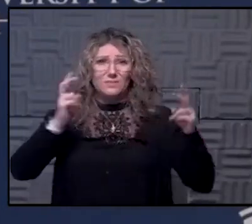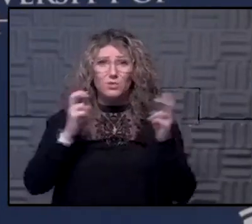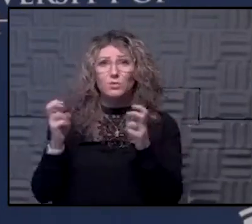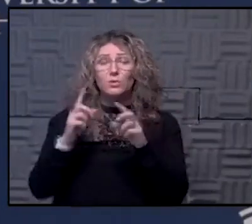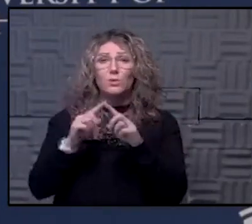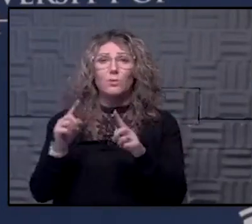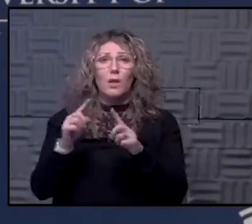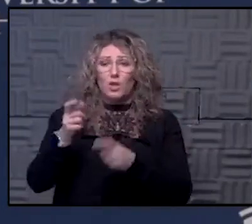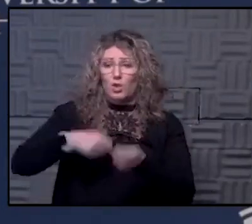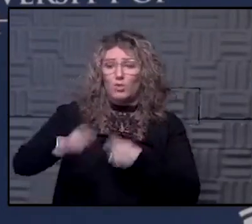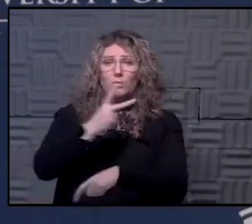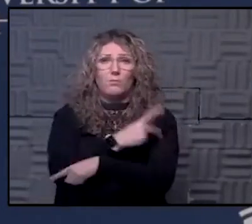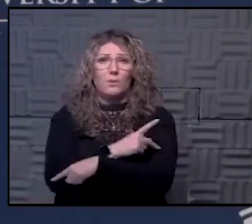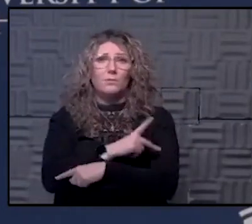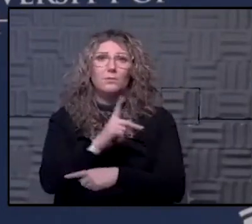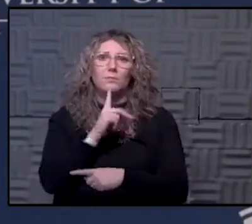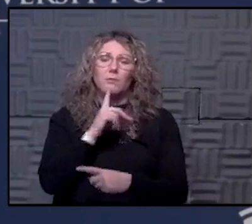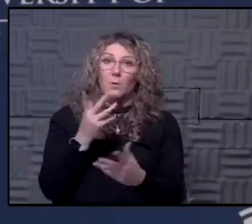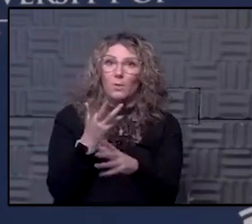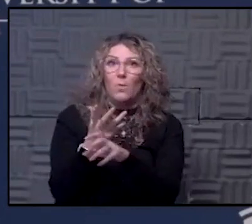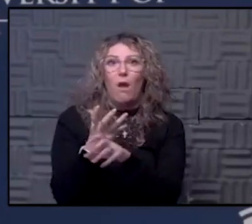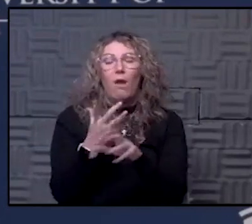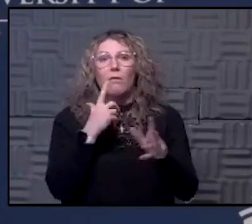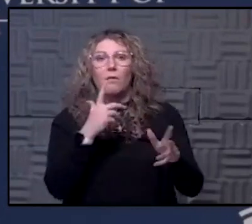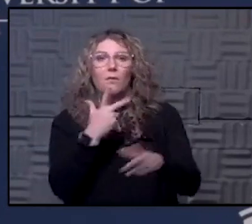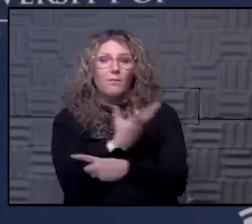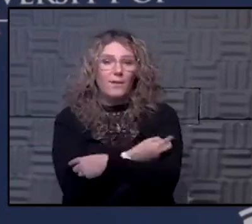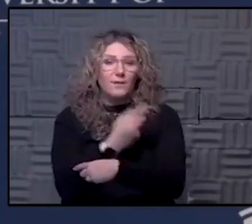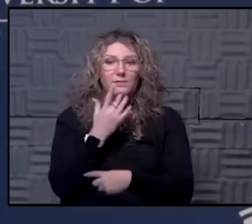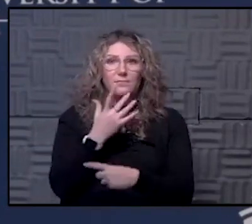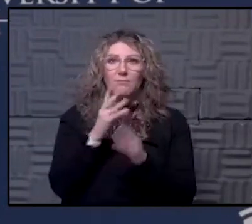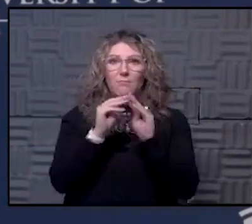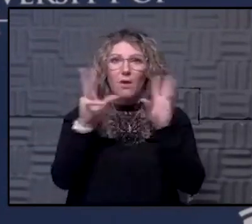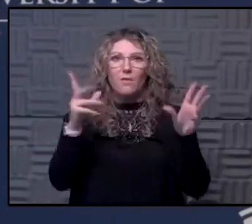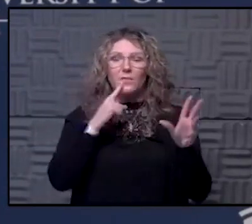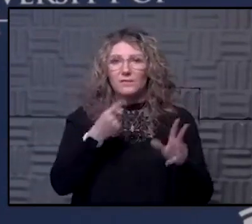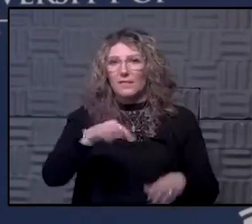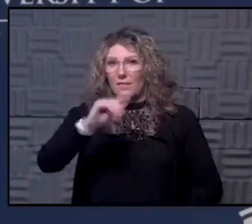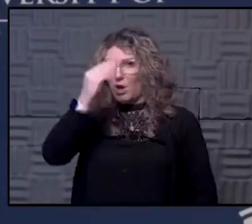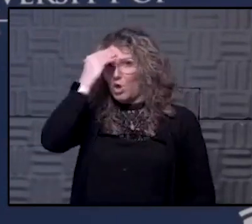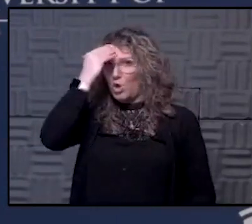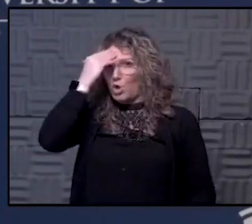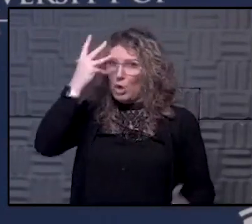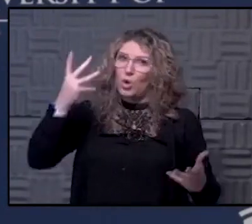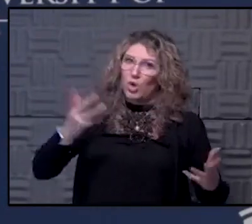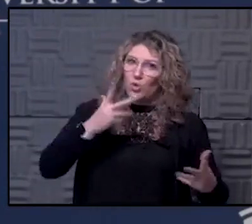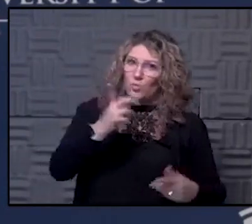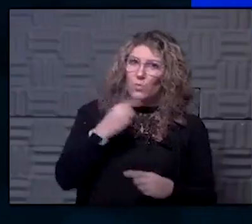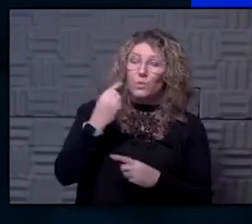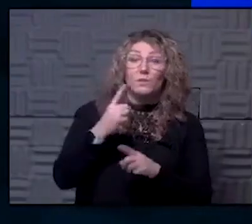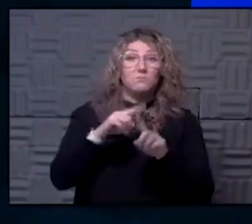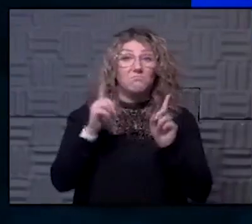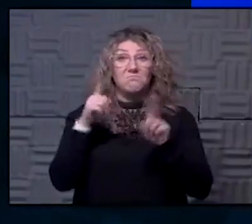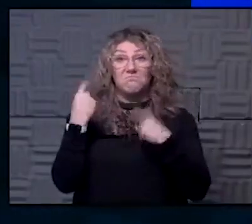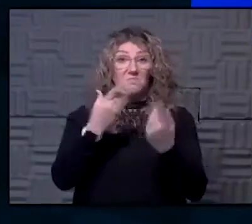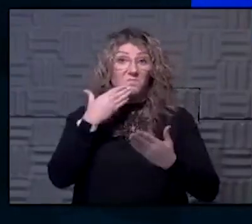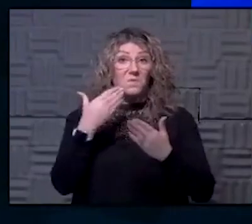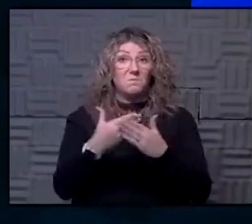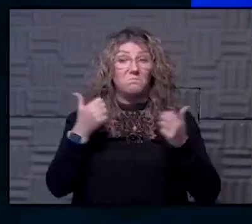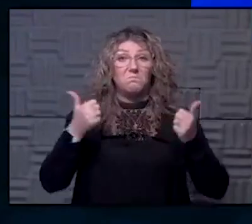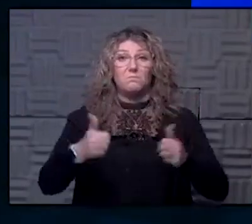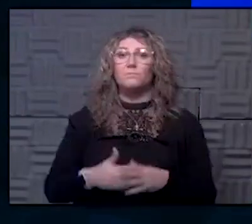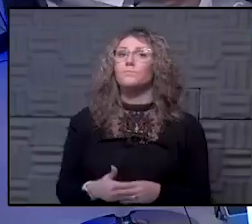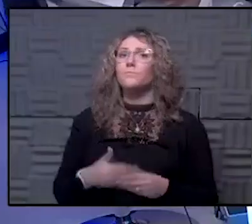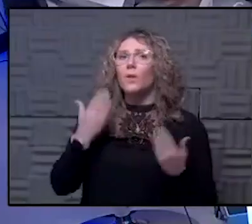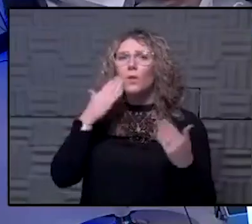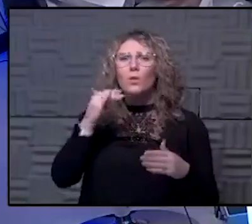is the transplant patients are extremely eager to get the vaccine because obviously they know what the stakes are. So, but so far, so good. I don't know